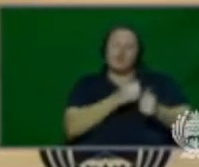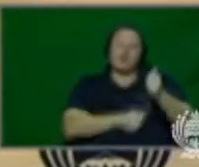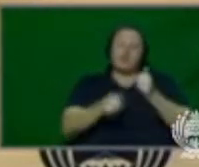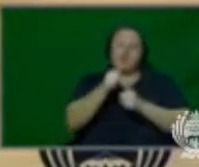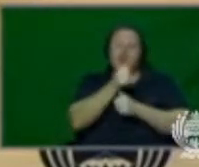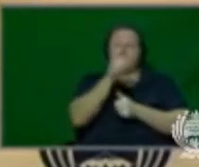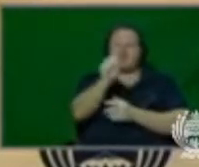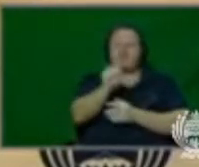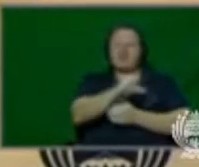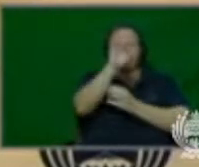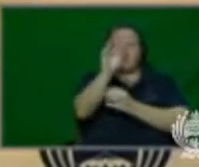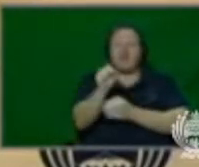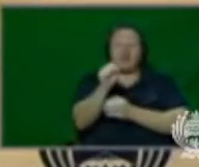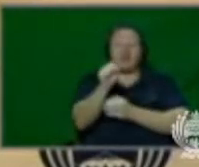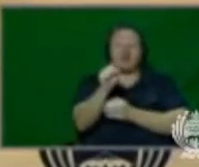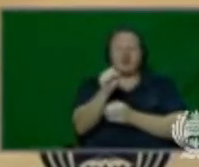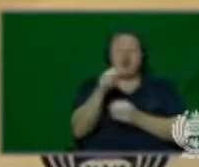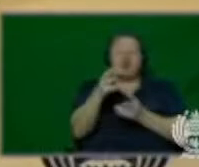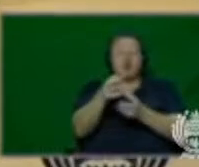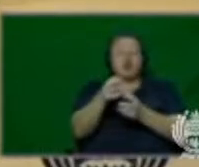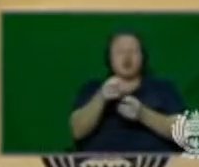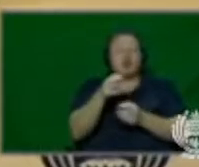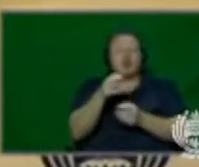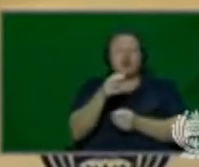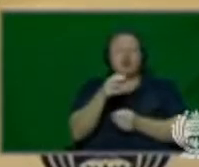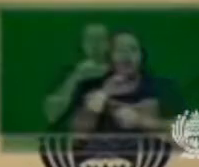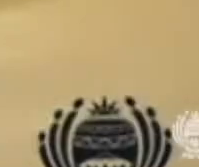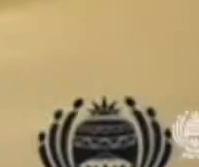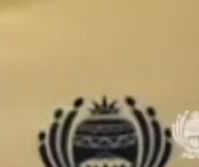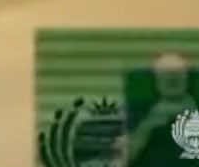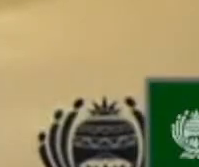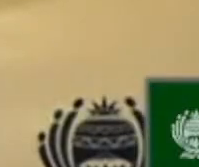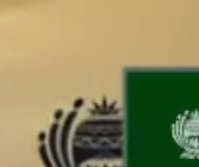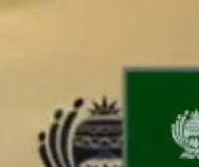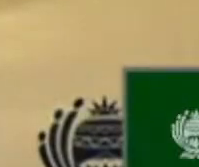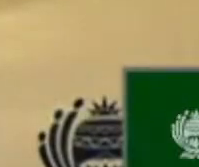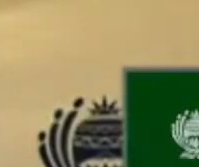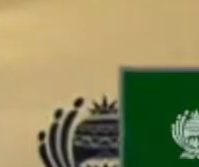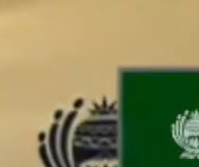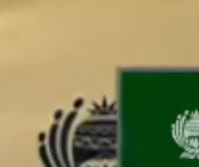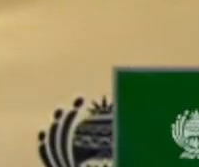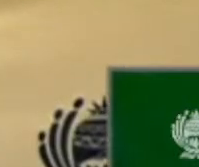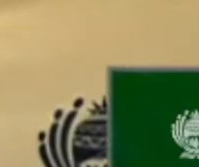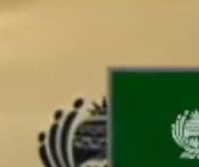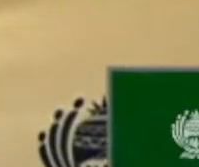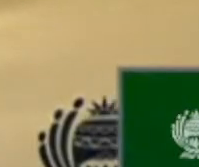Bank, Commissioner of the South African Revenue Service, fellow South Africans.